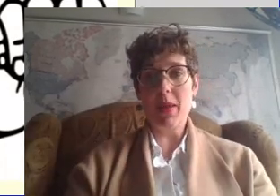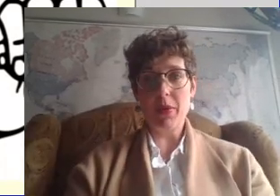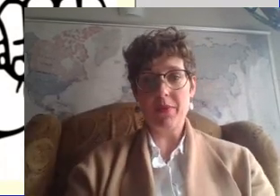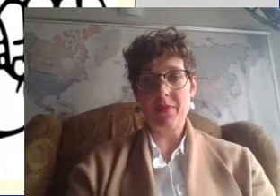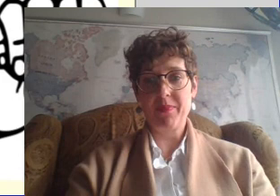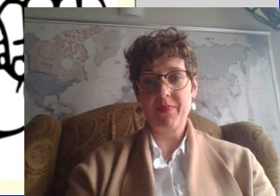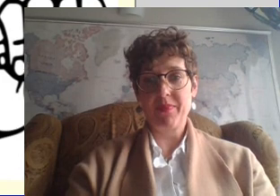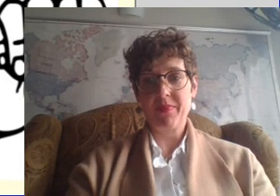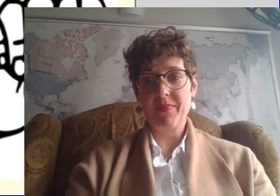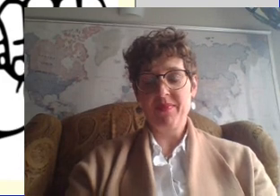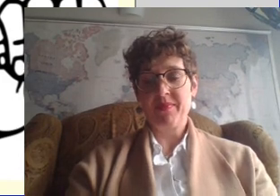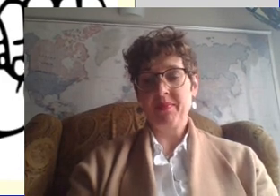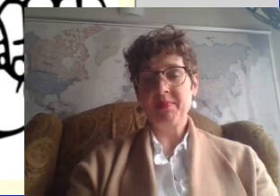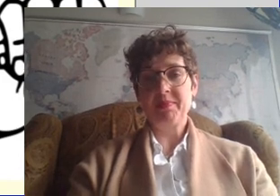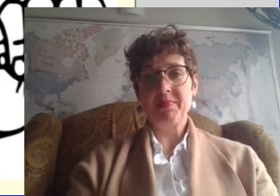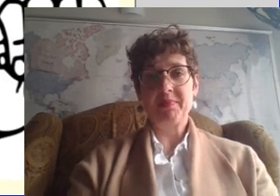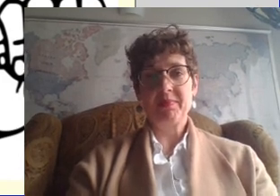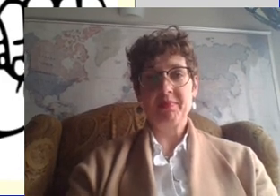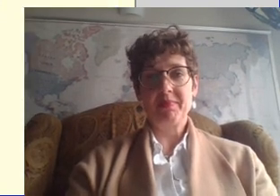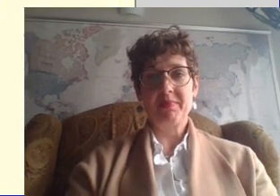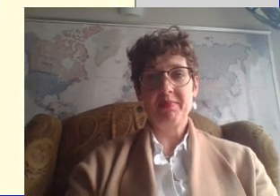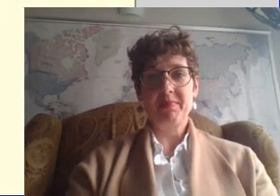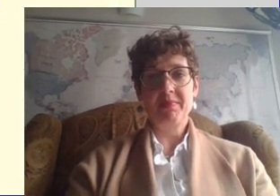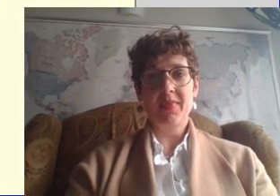center of the paper.